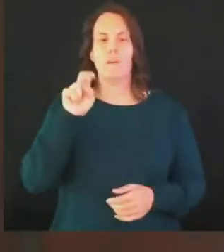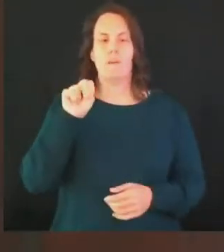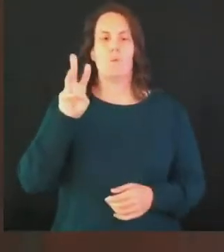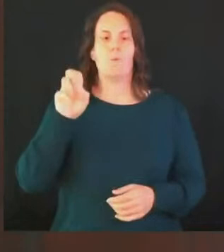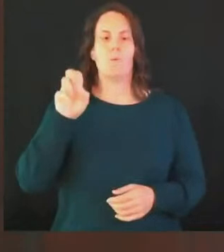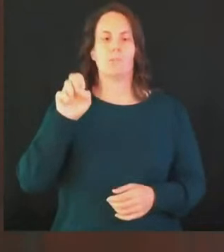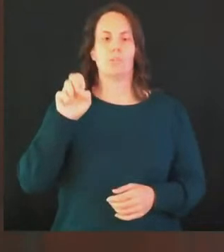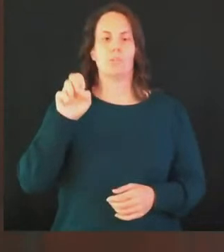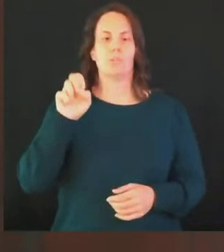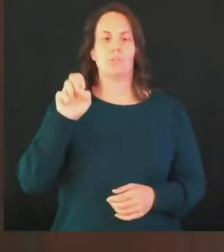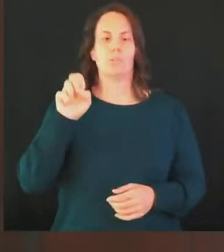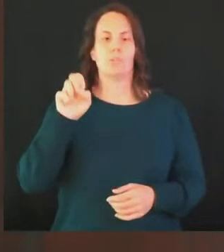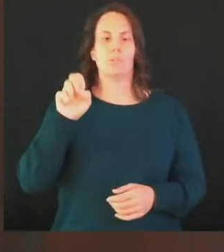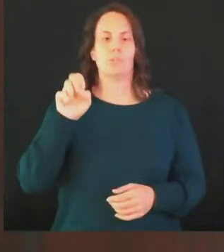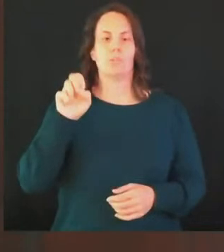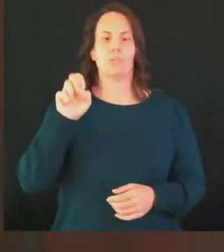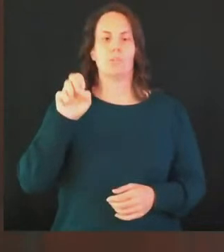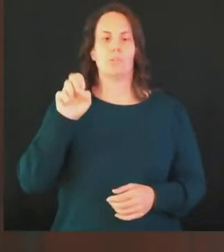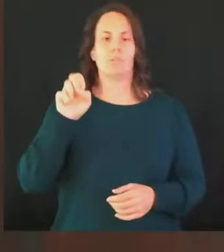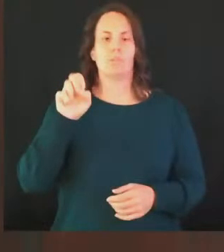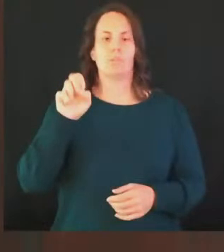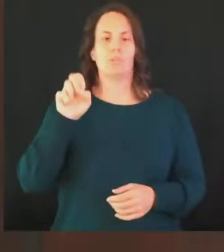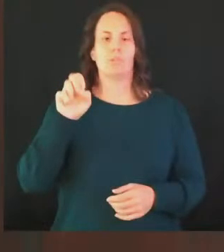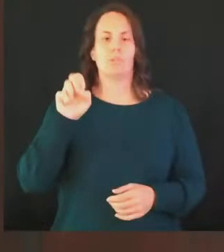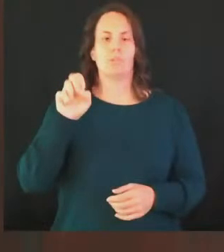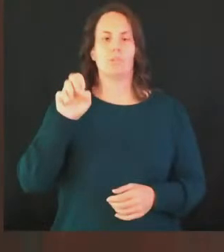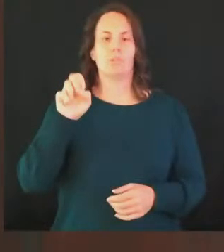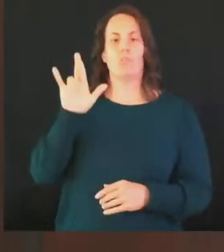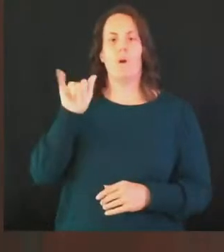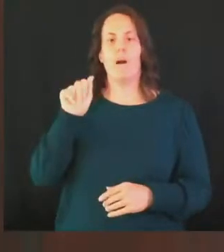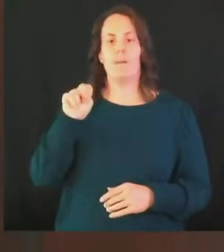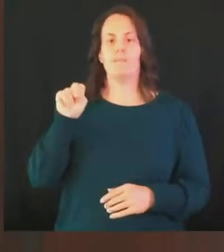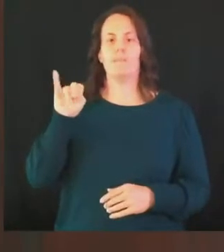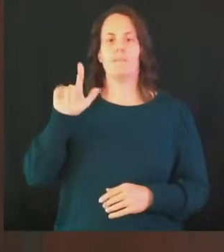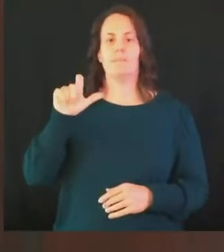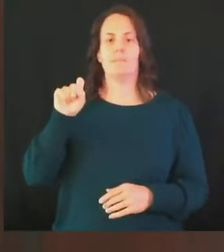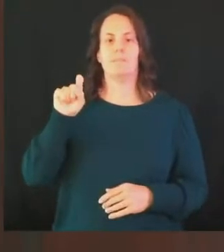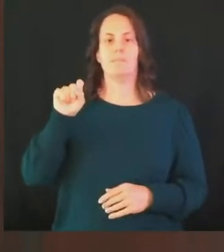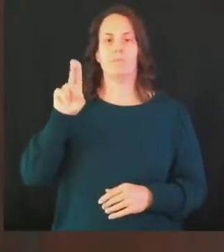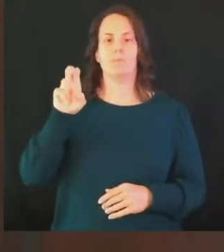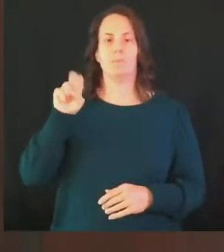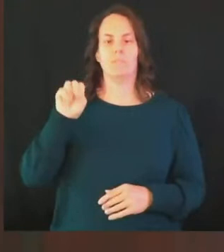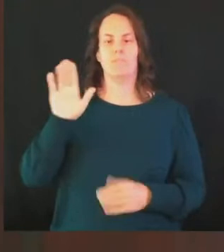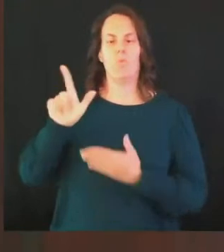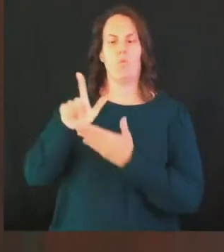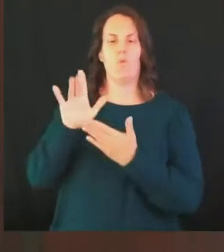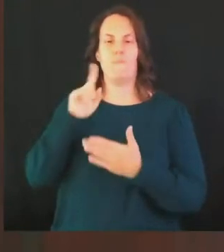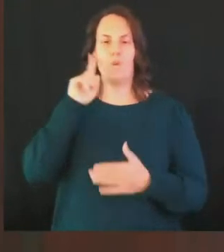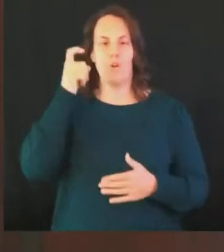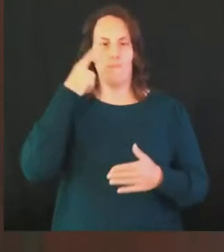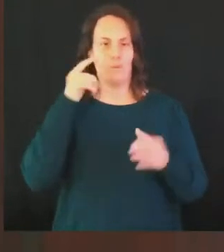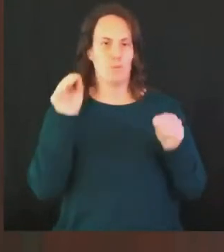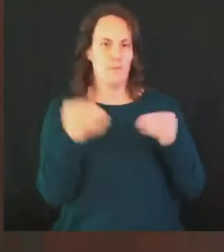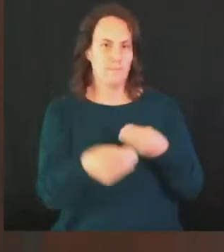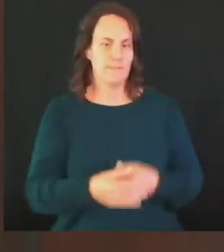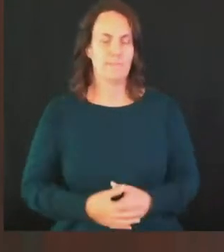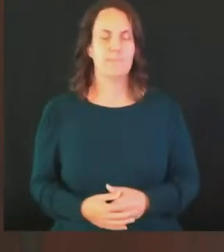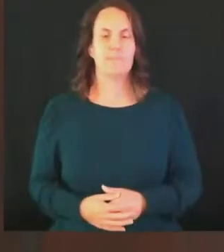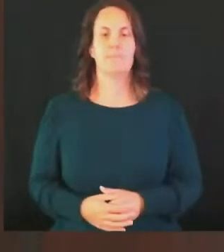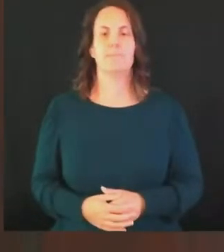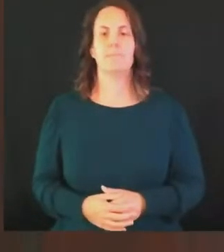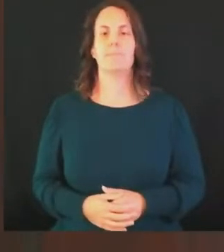thank you for joining us again today. In April, we announced the construction of the Wisconsin State Fair Park